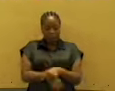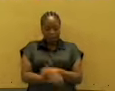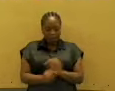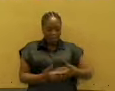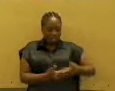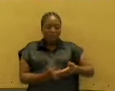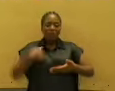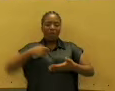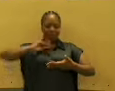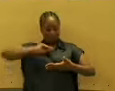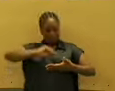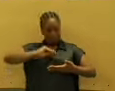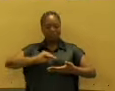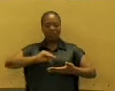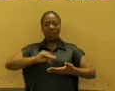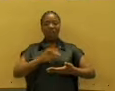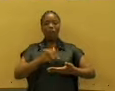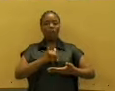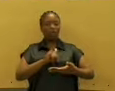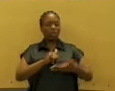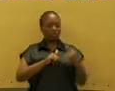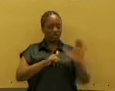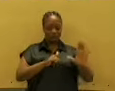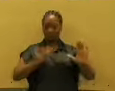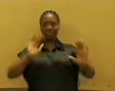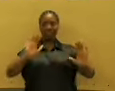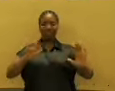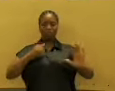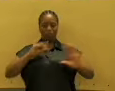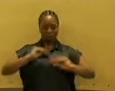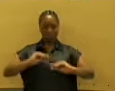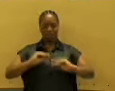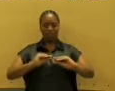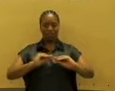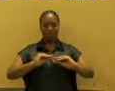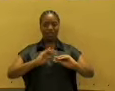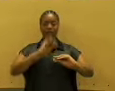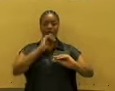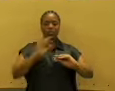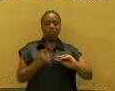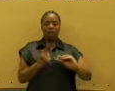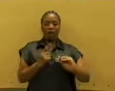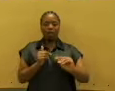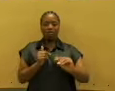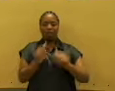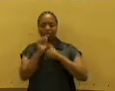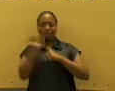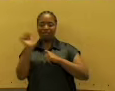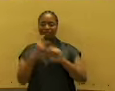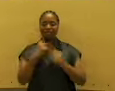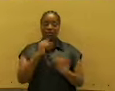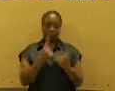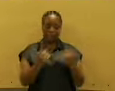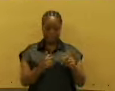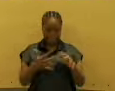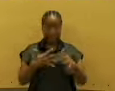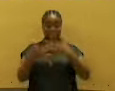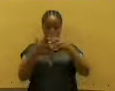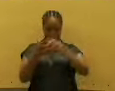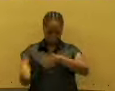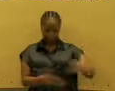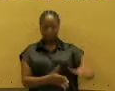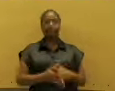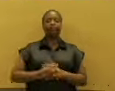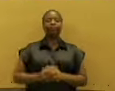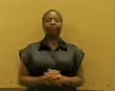agent, it's a social construct that does not necessarily mean a person cannot differ from it. So gender justice then would be a world